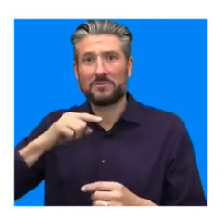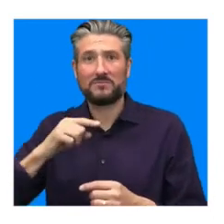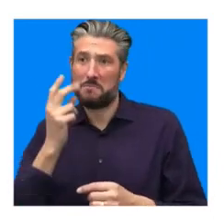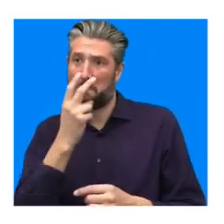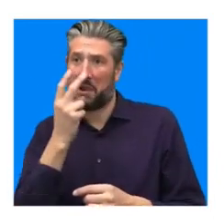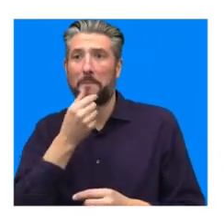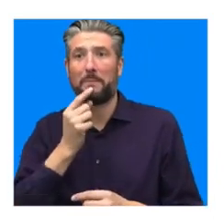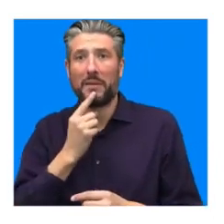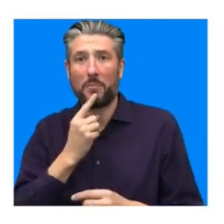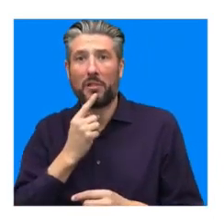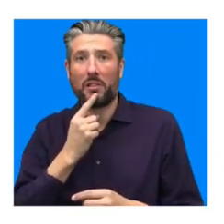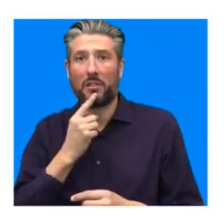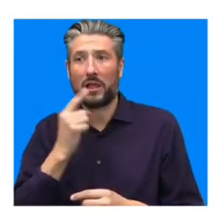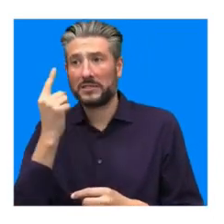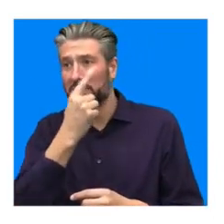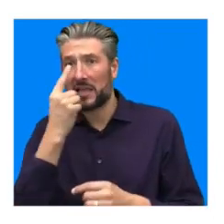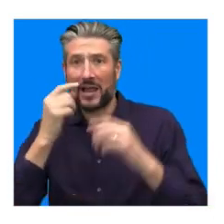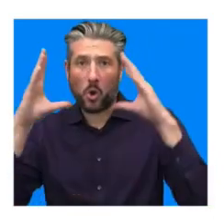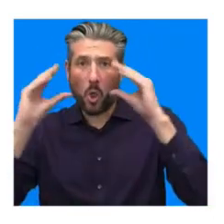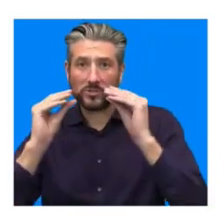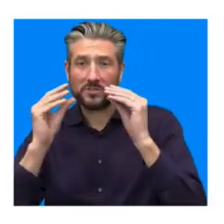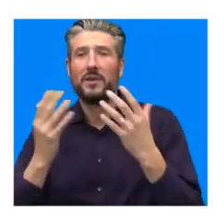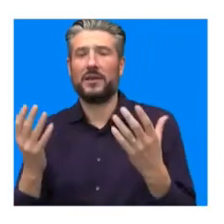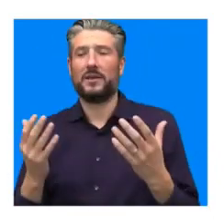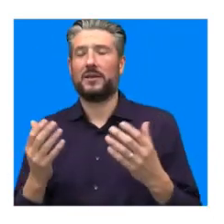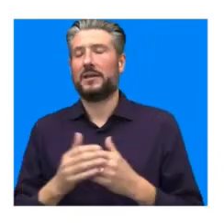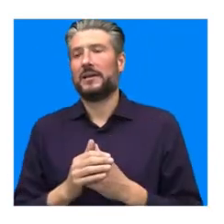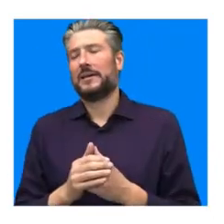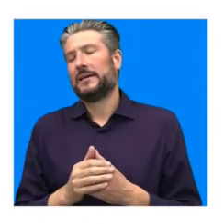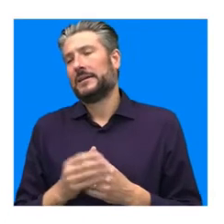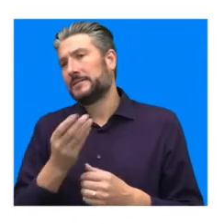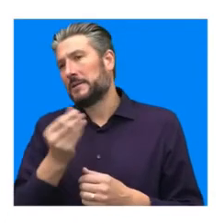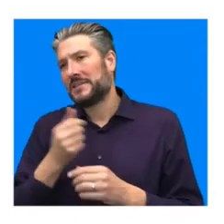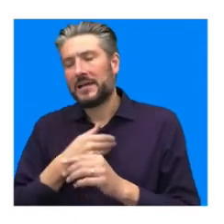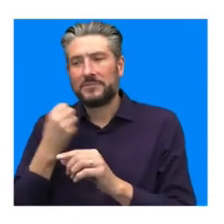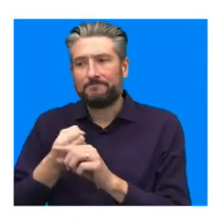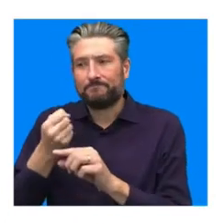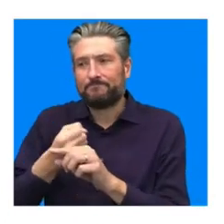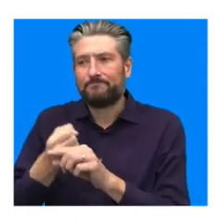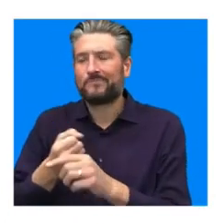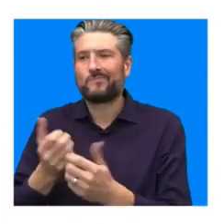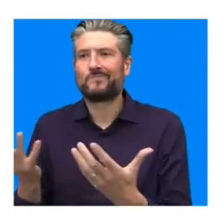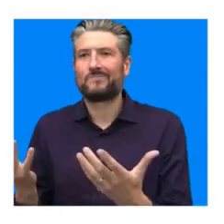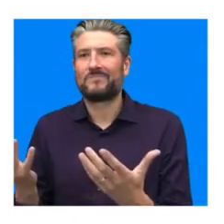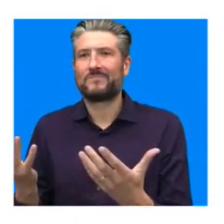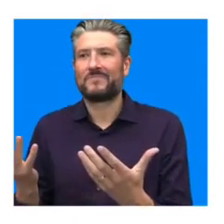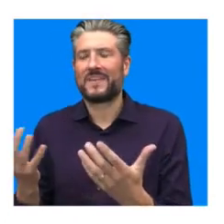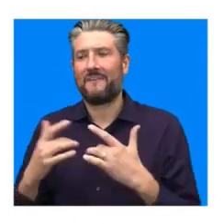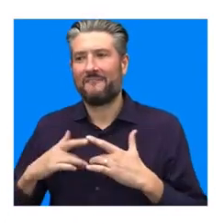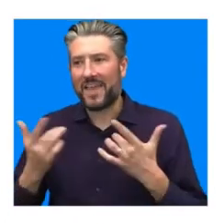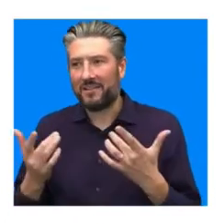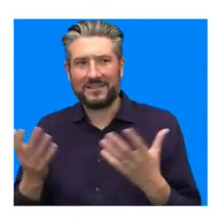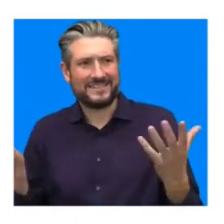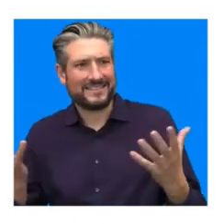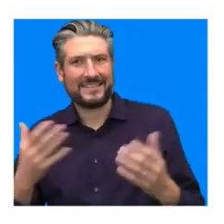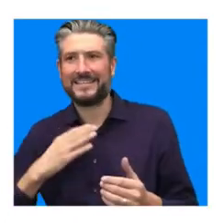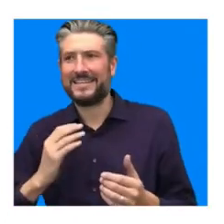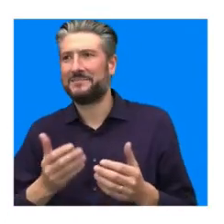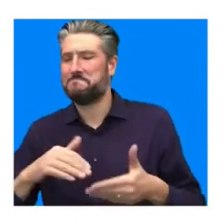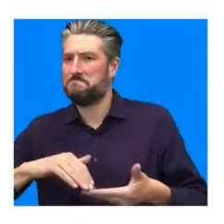to what people have to say. But there are times when you just feel, okay, you need more help. You can't just keep